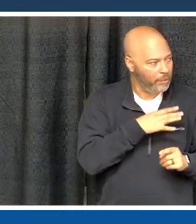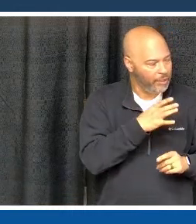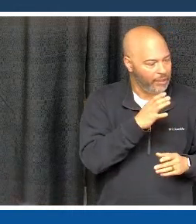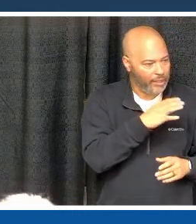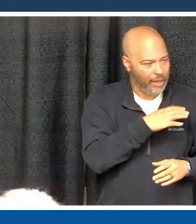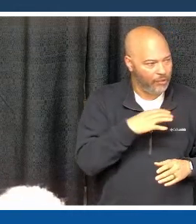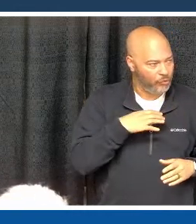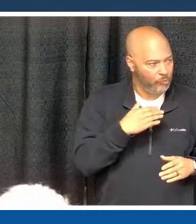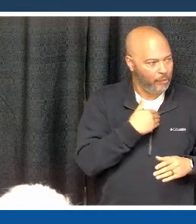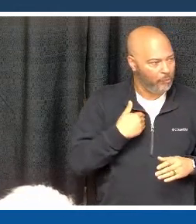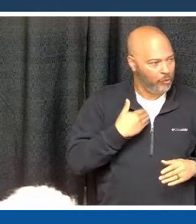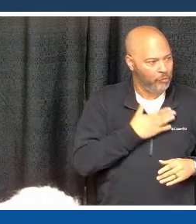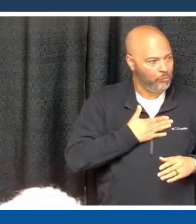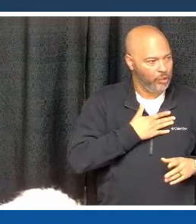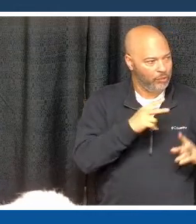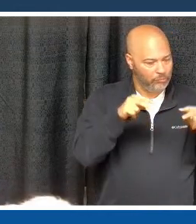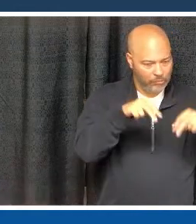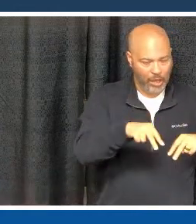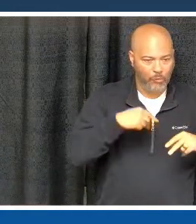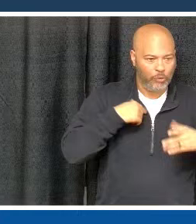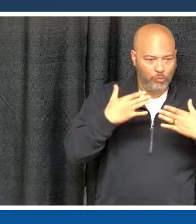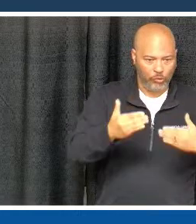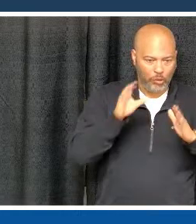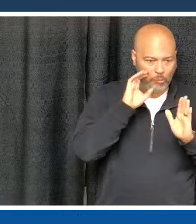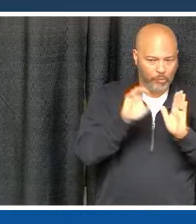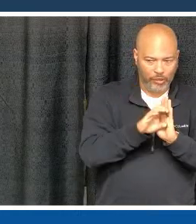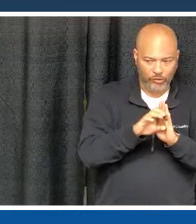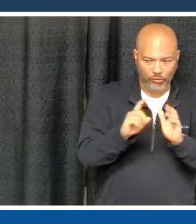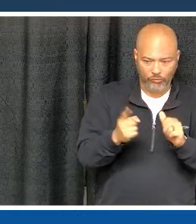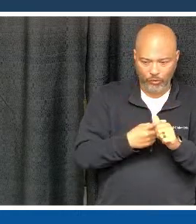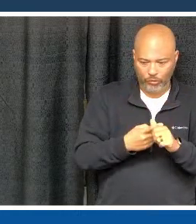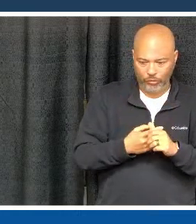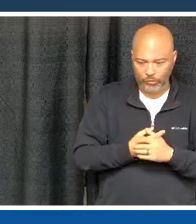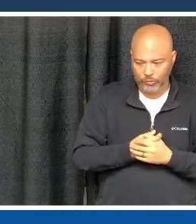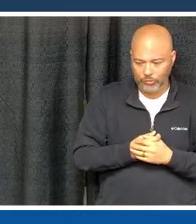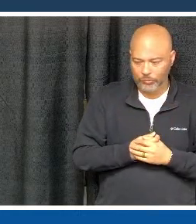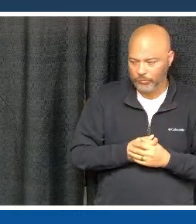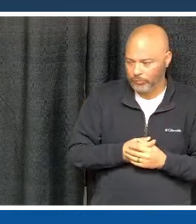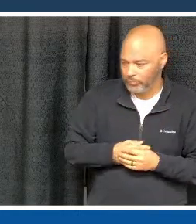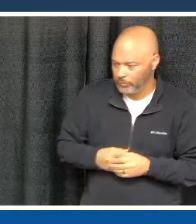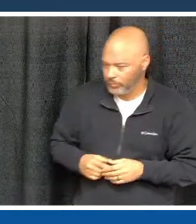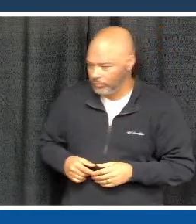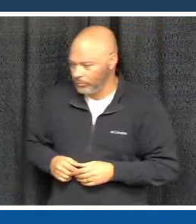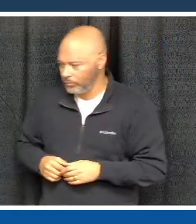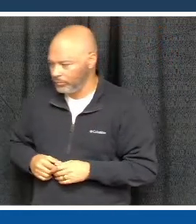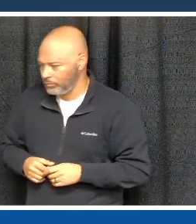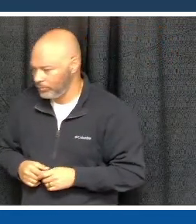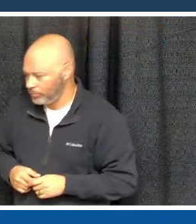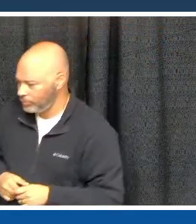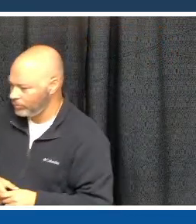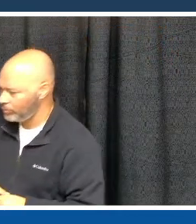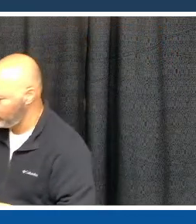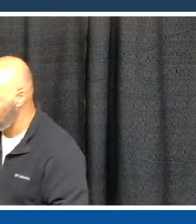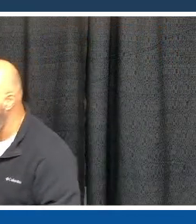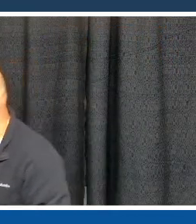you would take your place down here in the well, Jimmy Settle is going to take your picture really quickly.